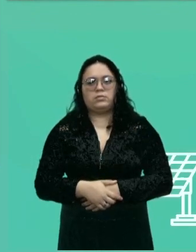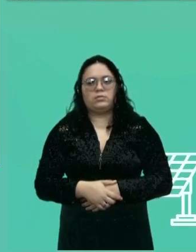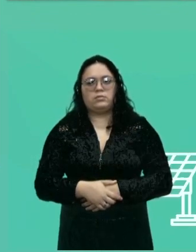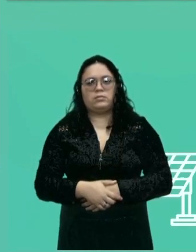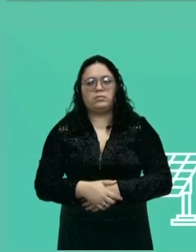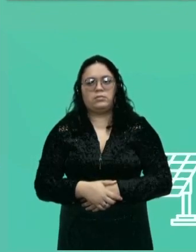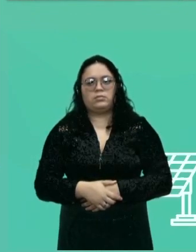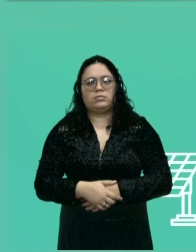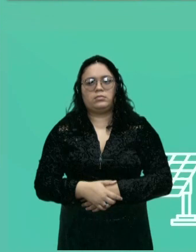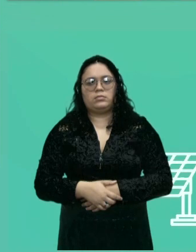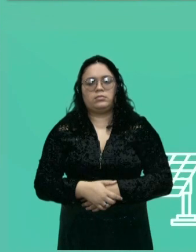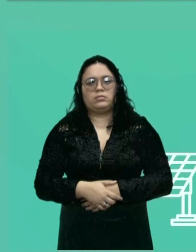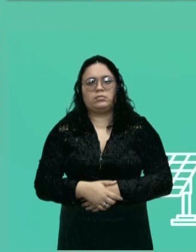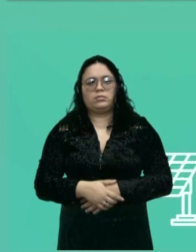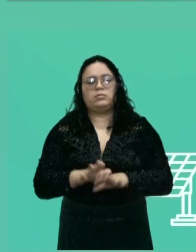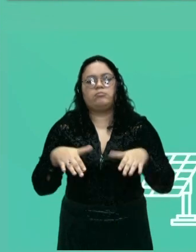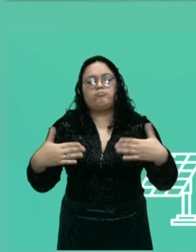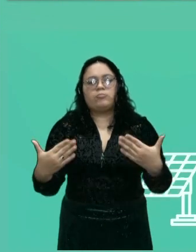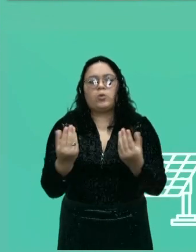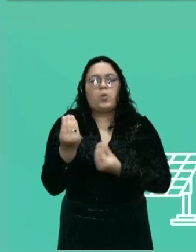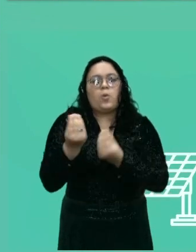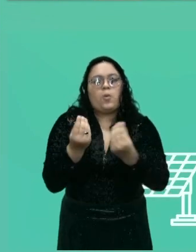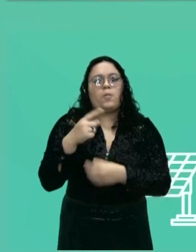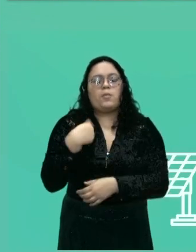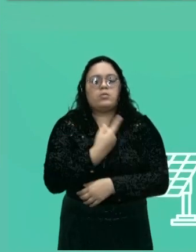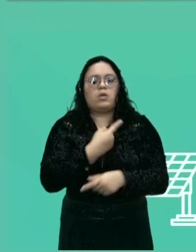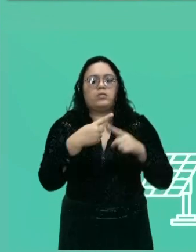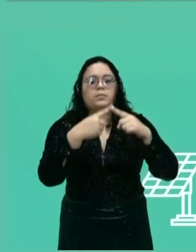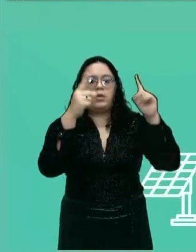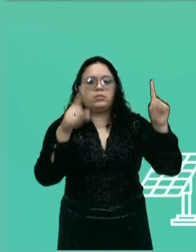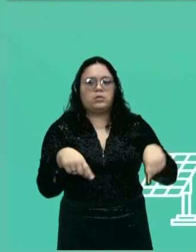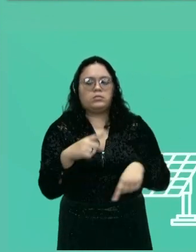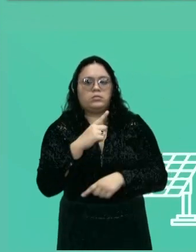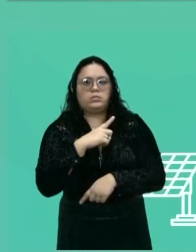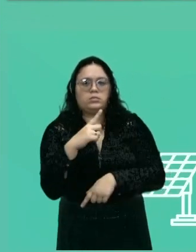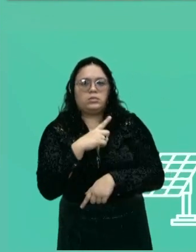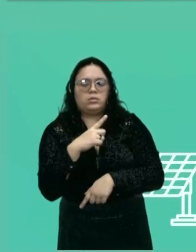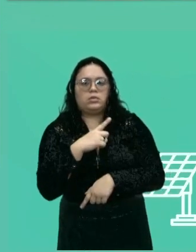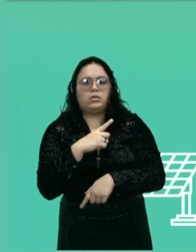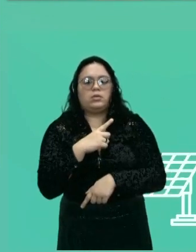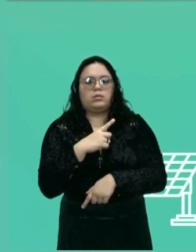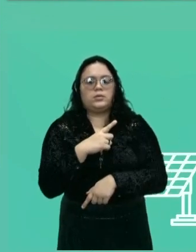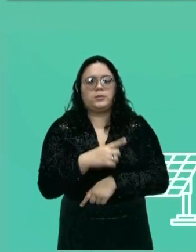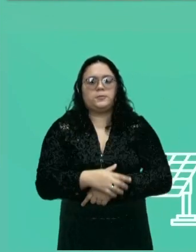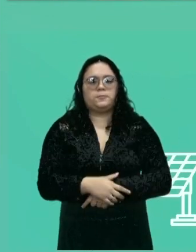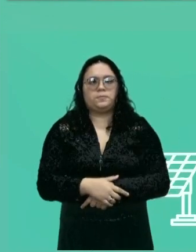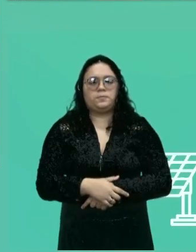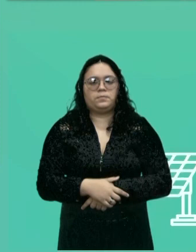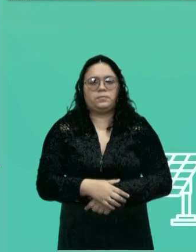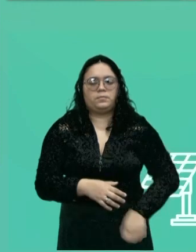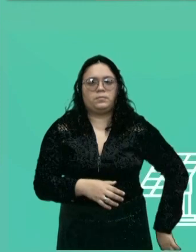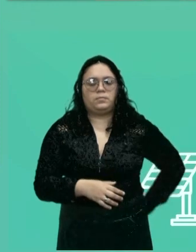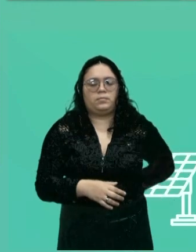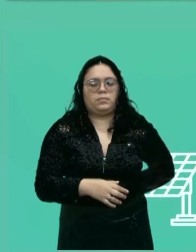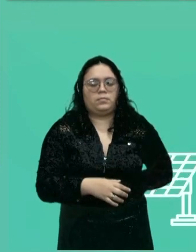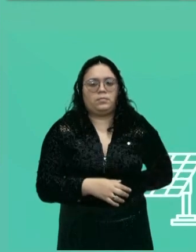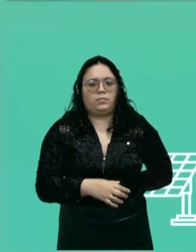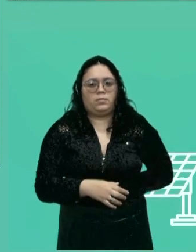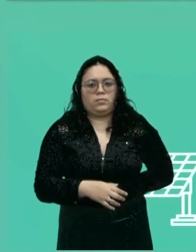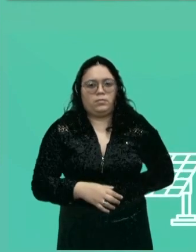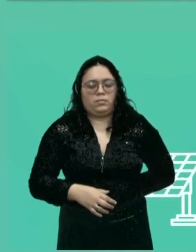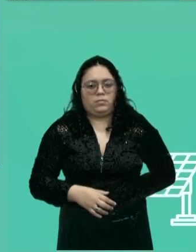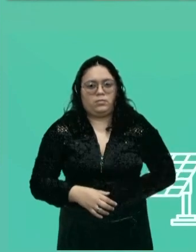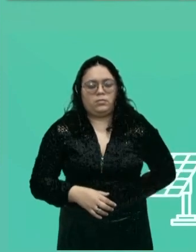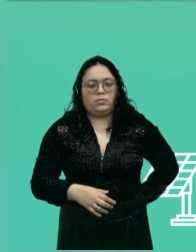projects through to 2037. Some other noteworthy stats that I should mention is a